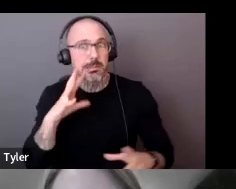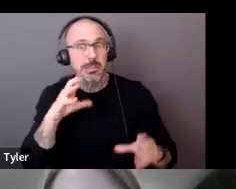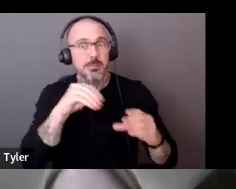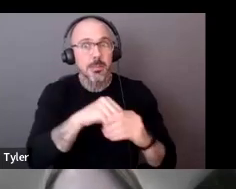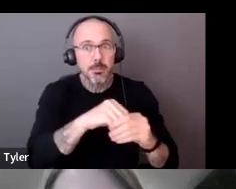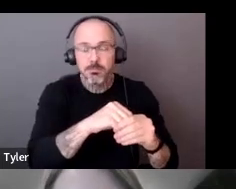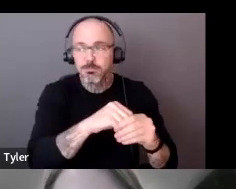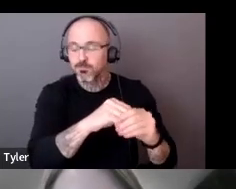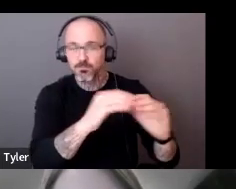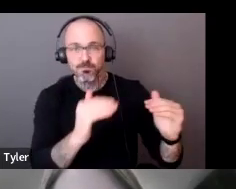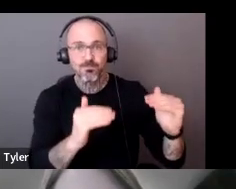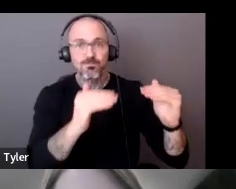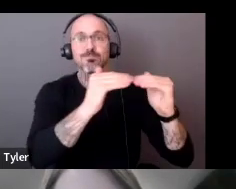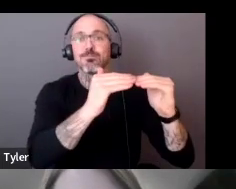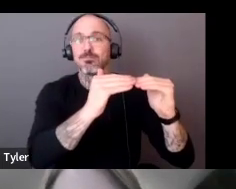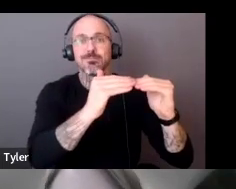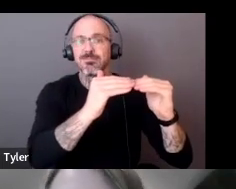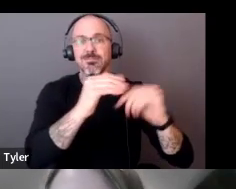inaccessible.